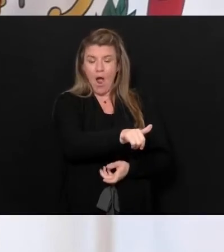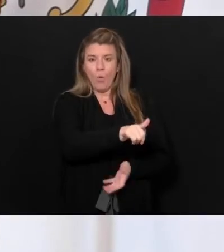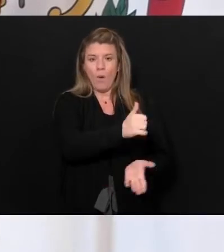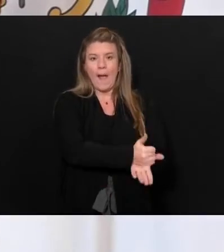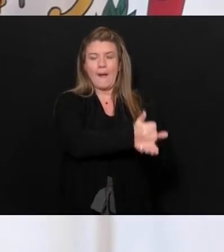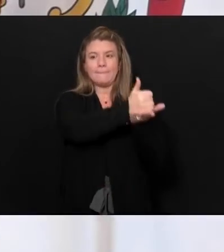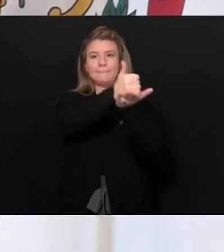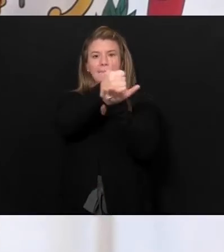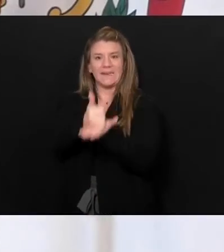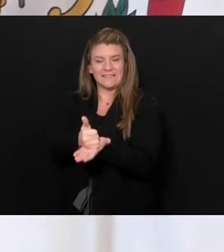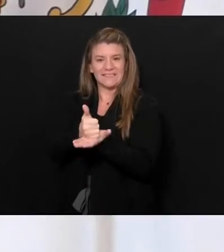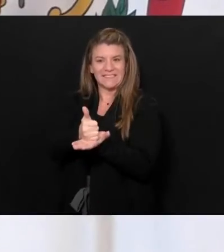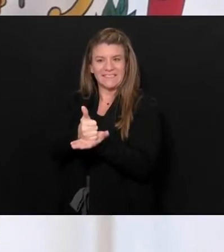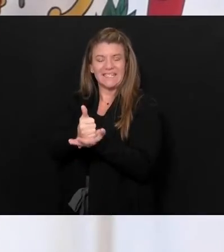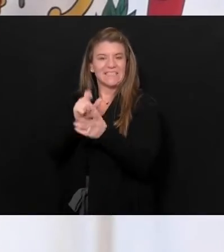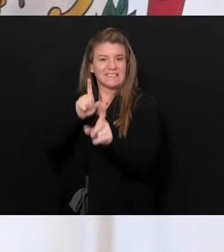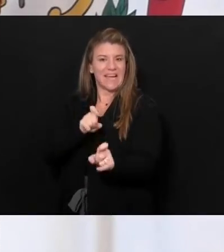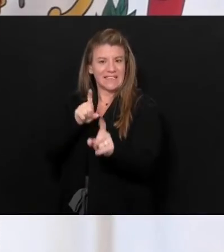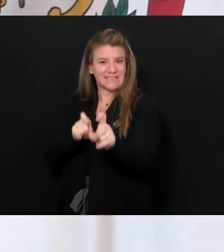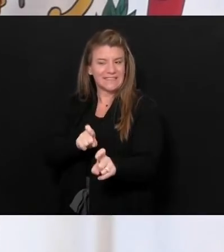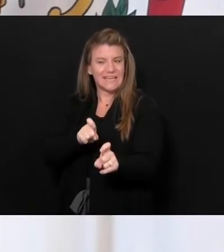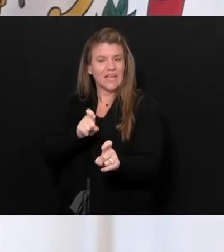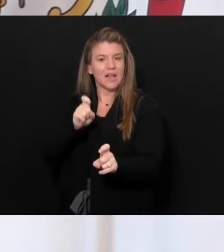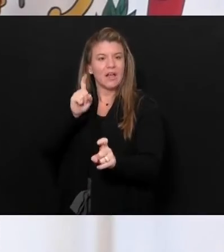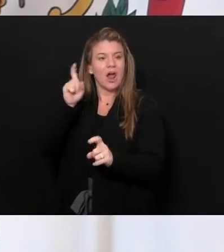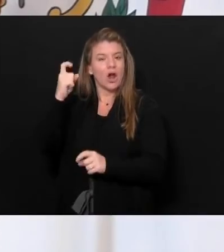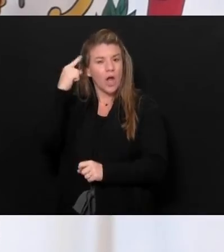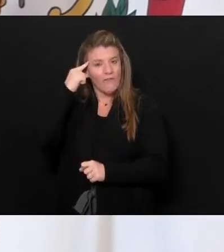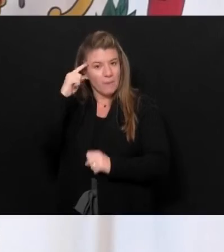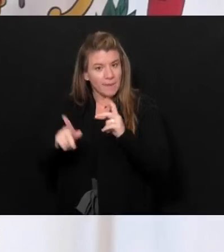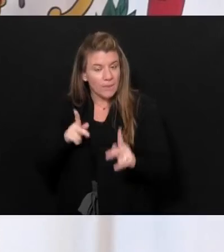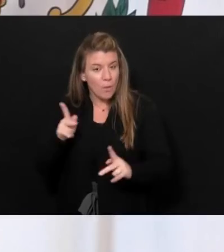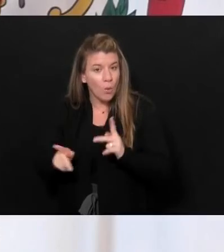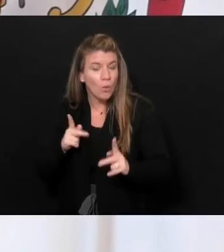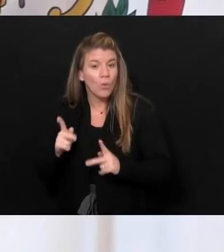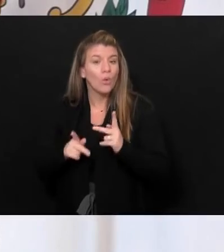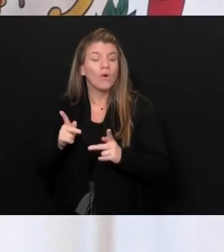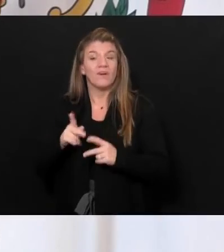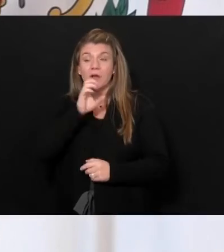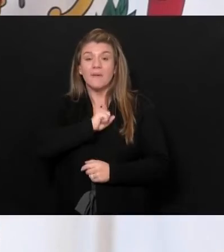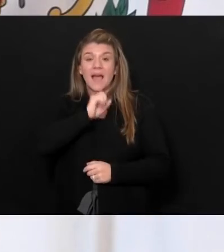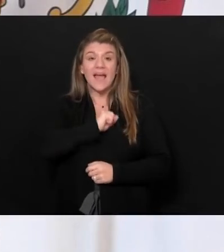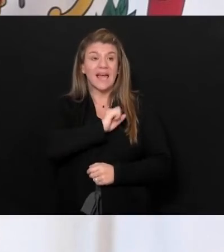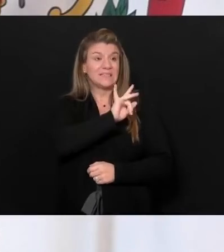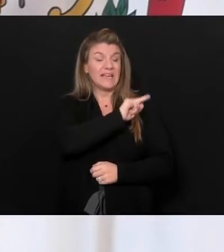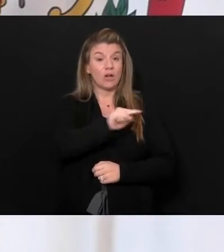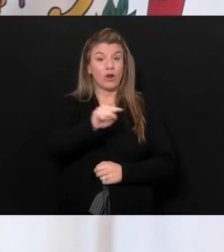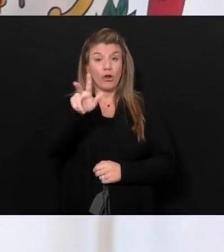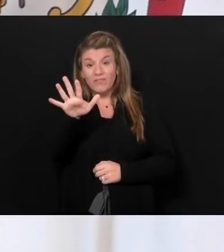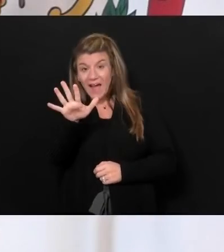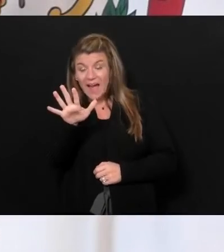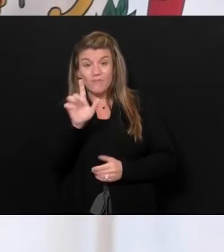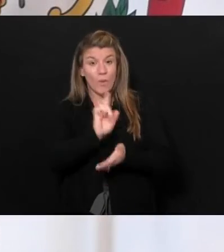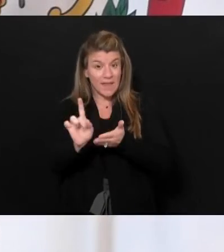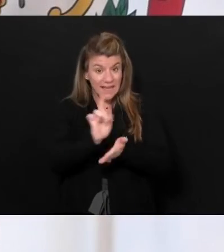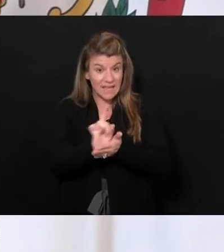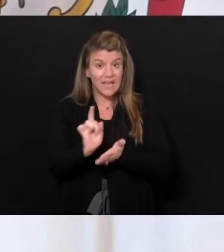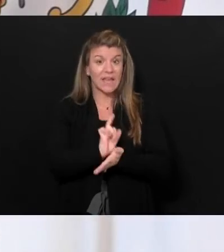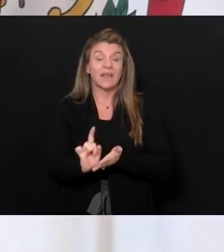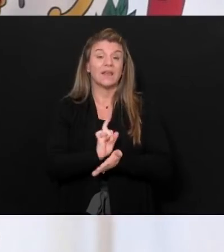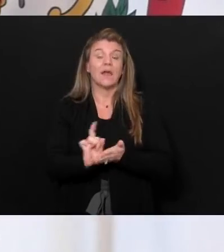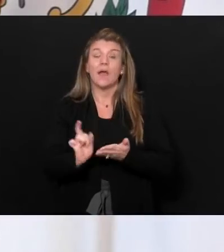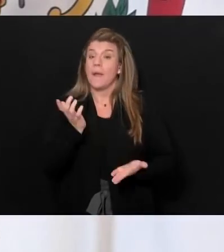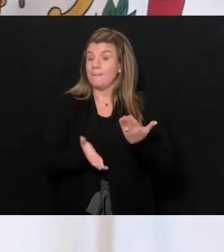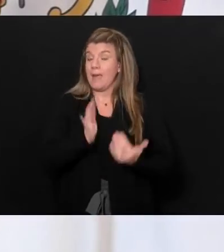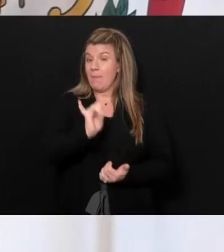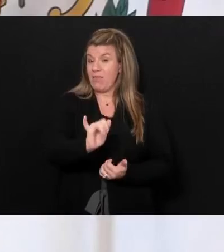us to testing maybe all of our government people, you know, from the age of 18 to 35 weekly, and maybe